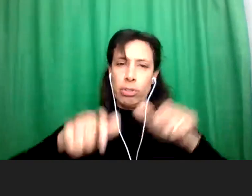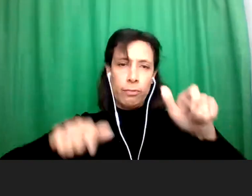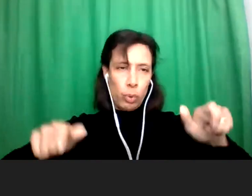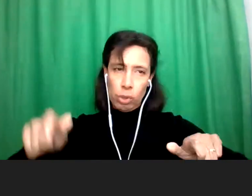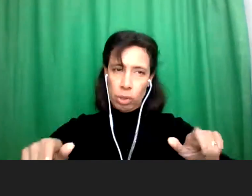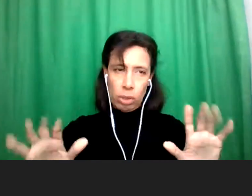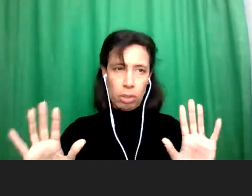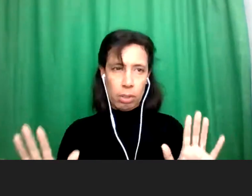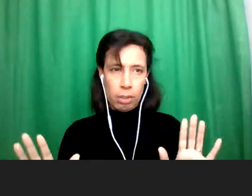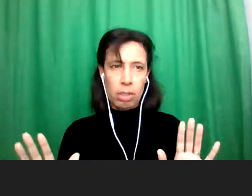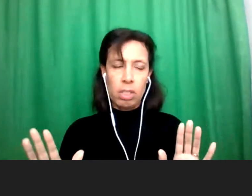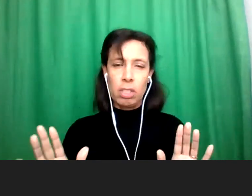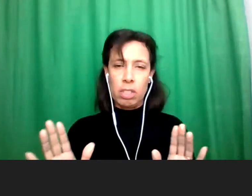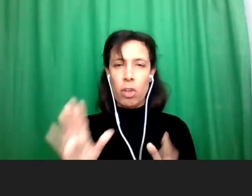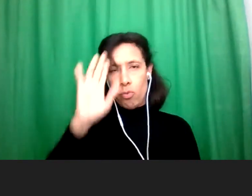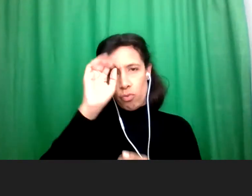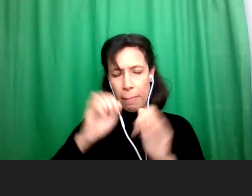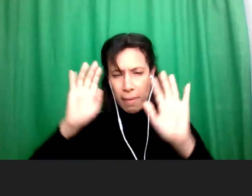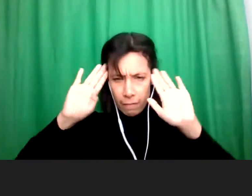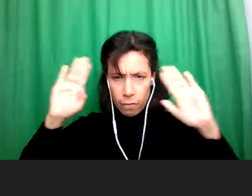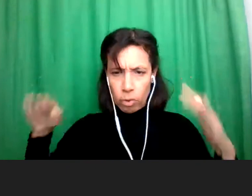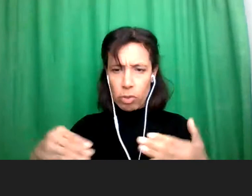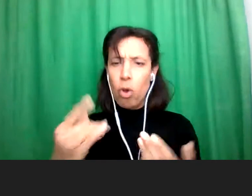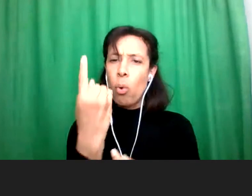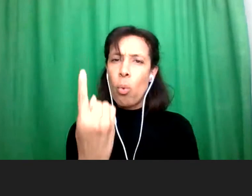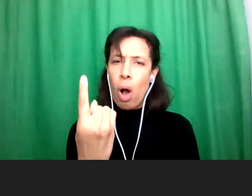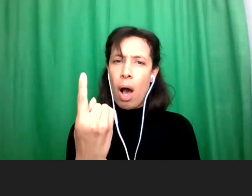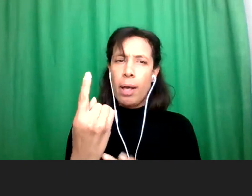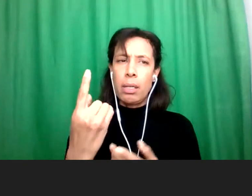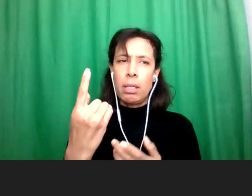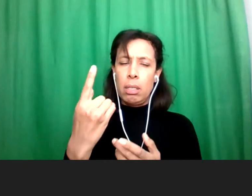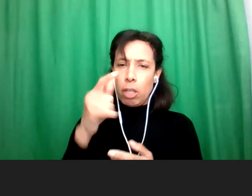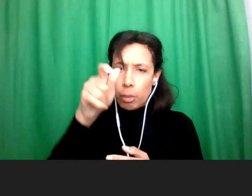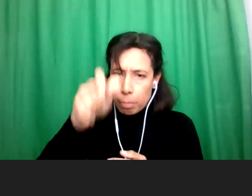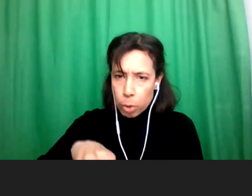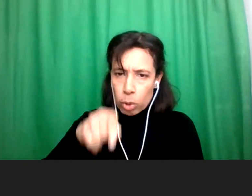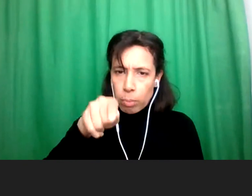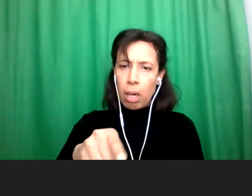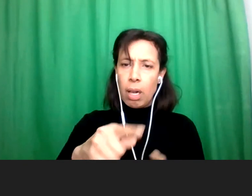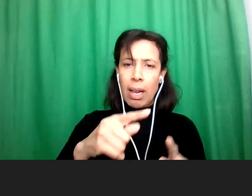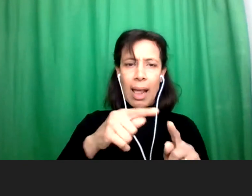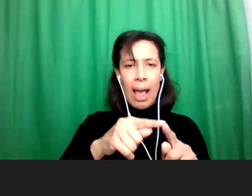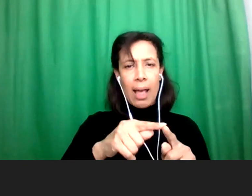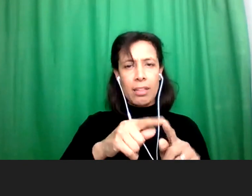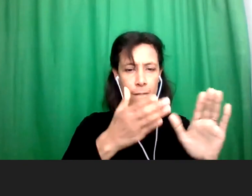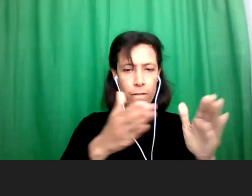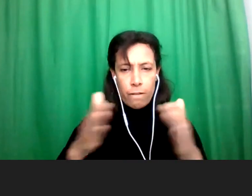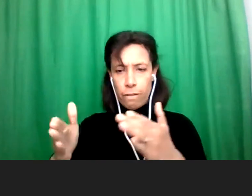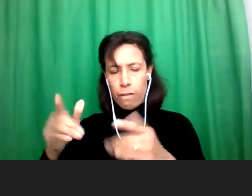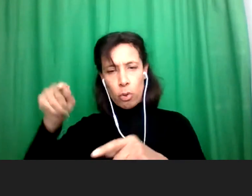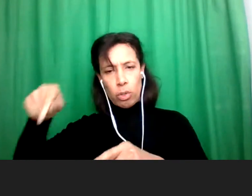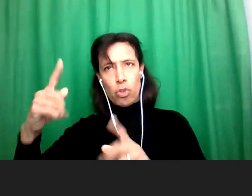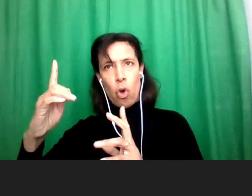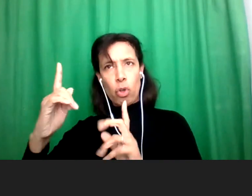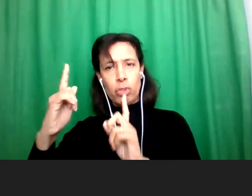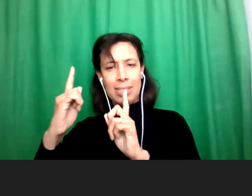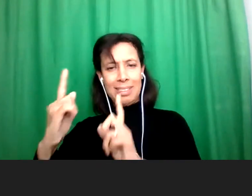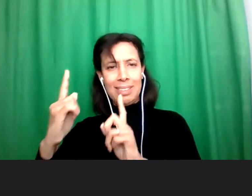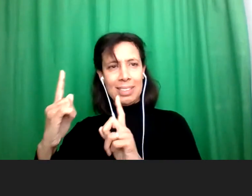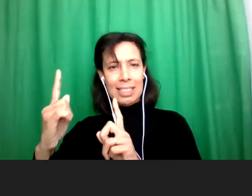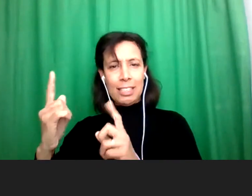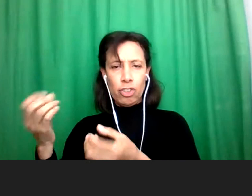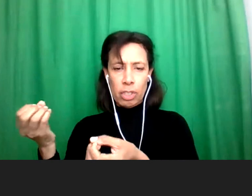pupil, and we're looking at the feedback assessment practice of the teacher or teachers who've worked with that pupil.